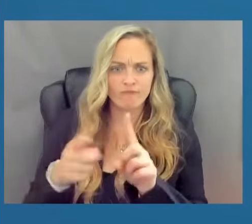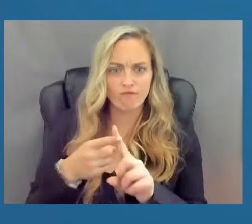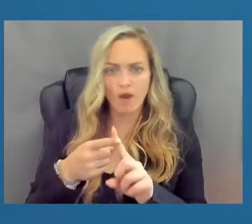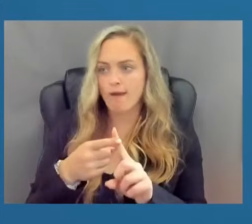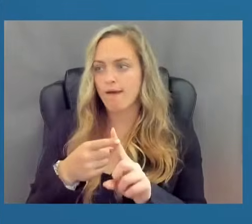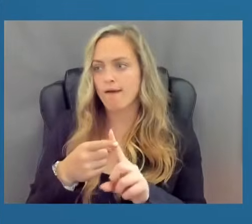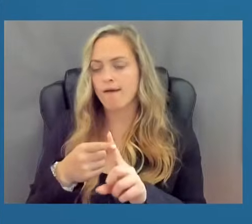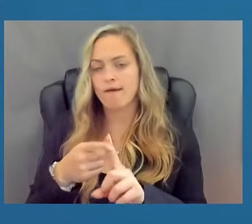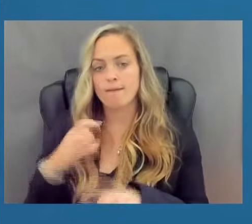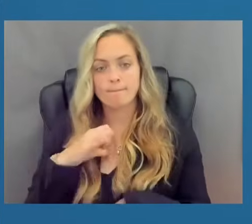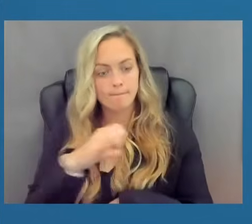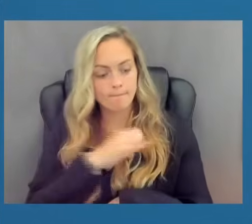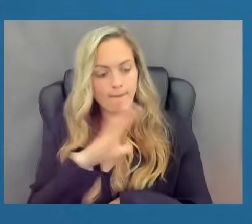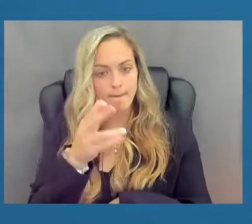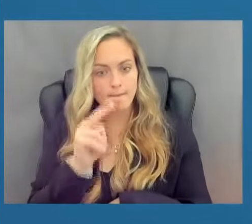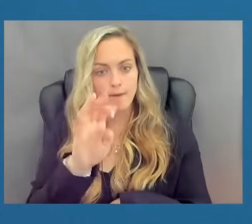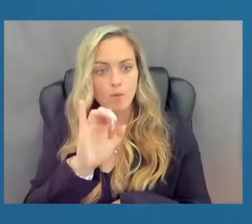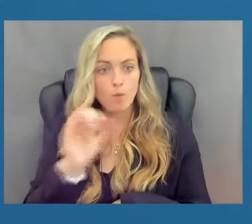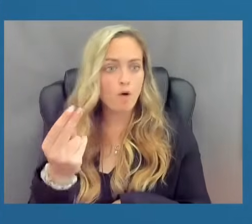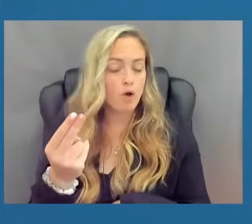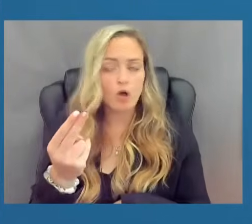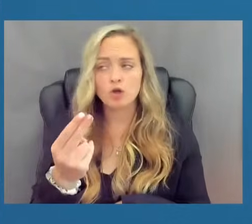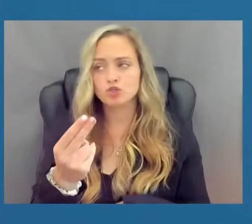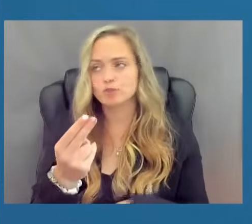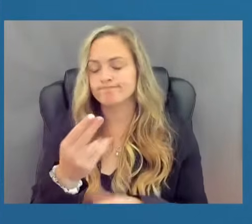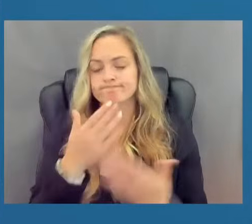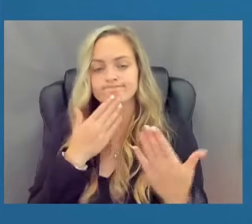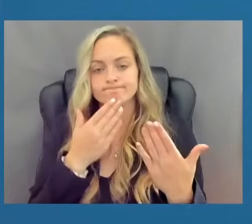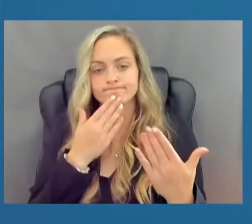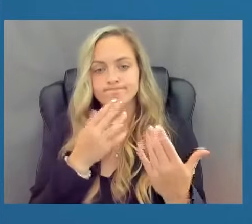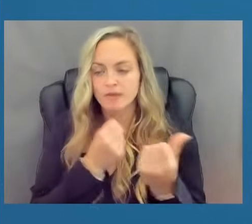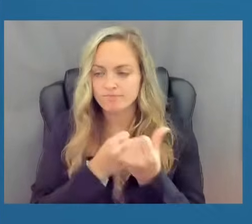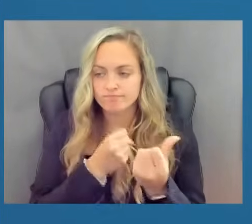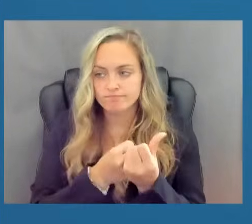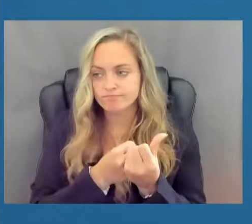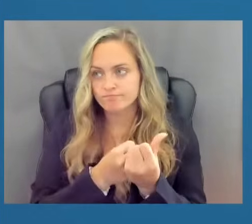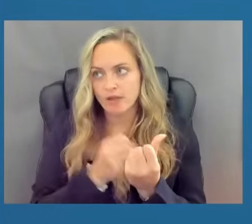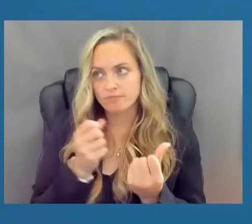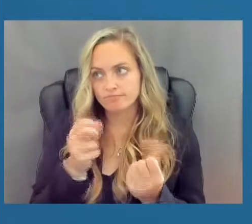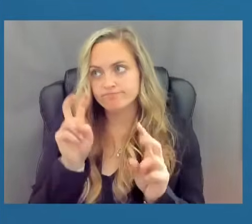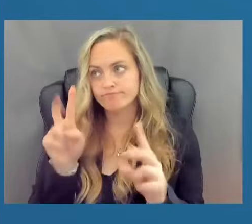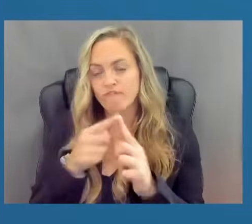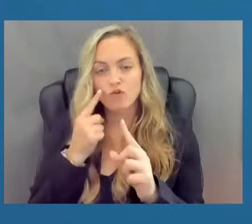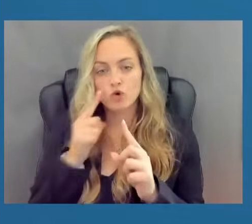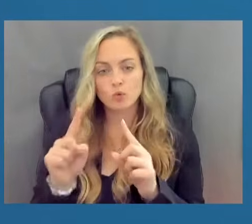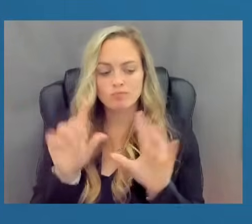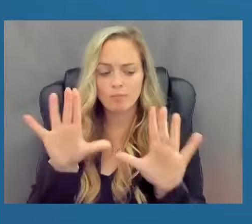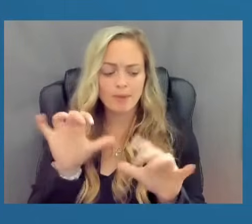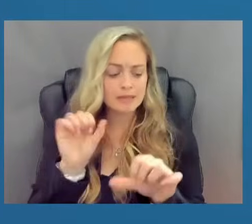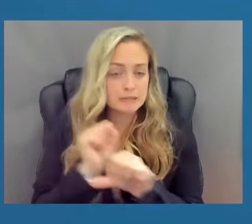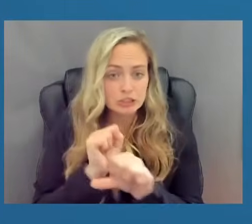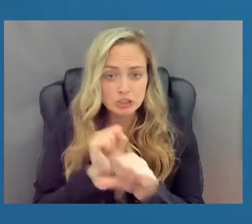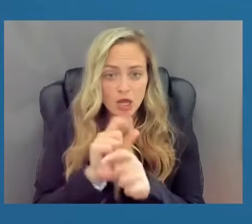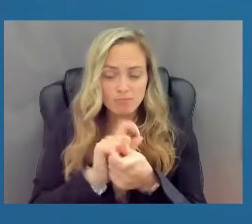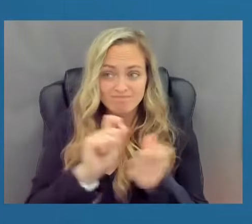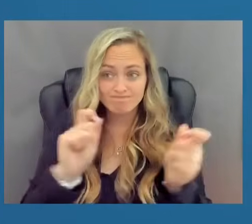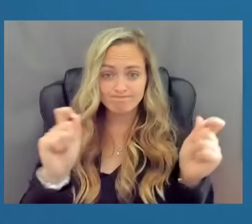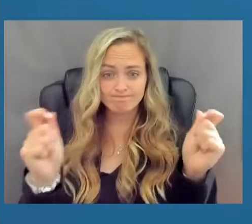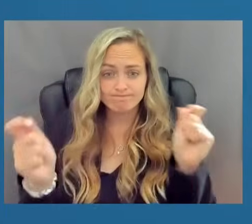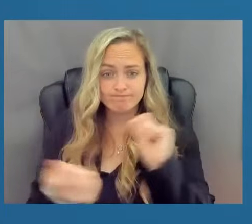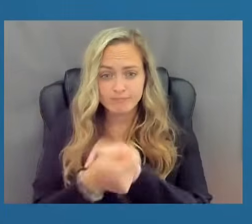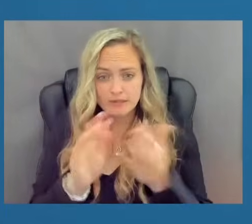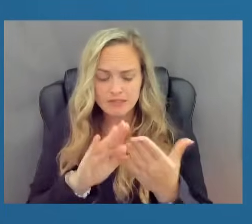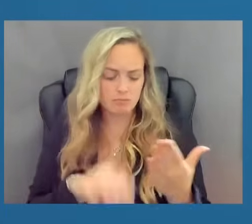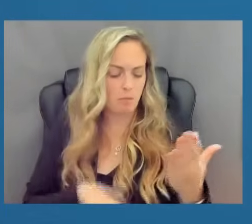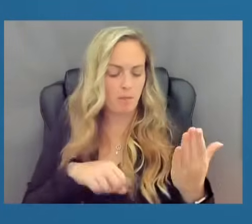who I have nothing but high praise and admiration for. You've done an extraordinary job transforming this city, and I could not be prouder